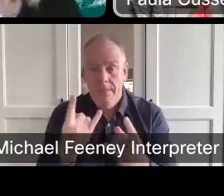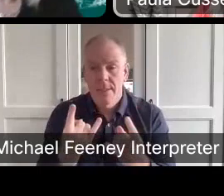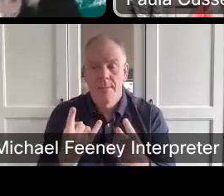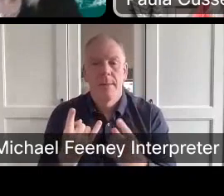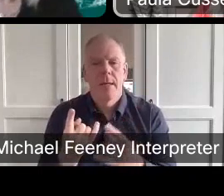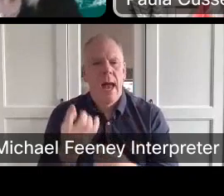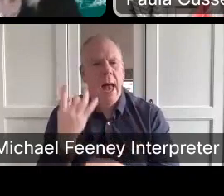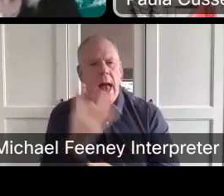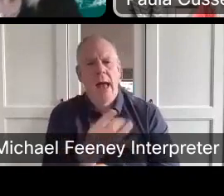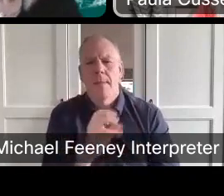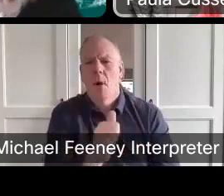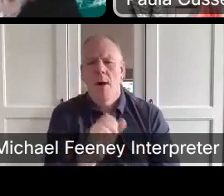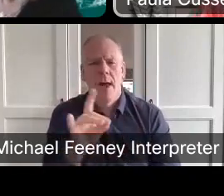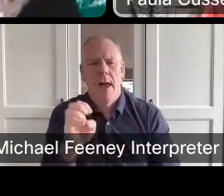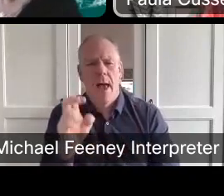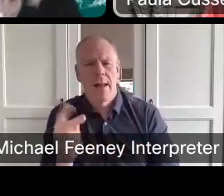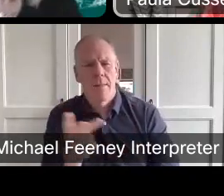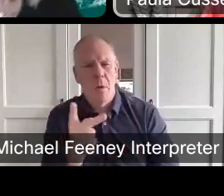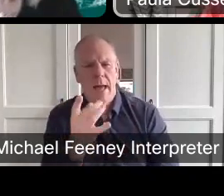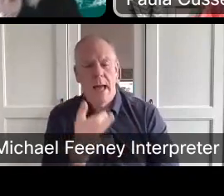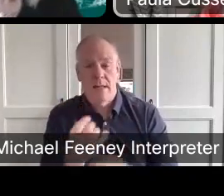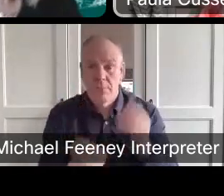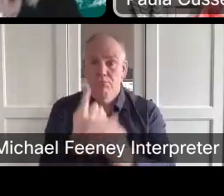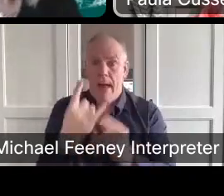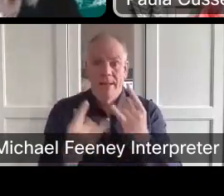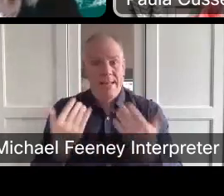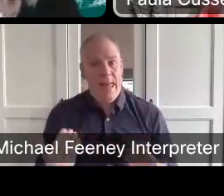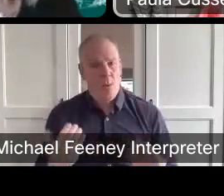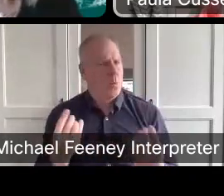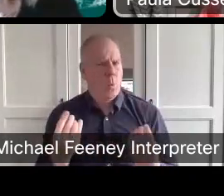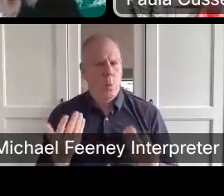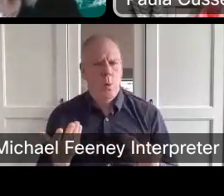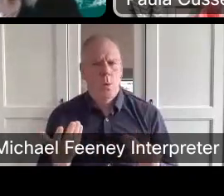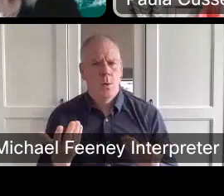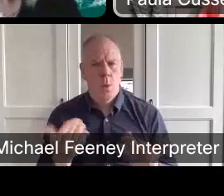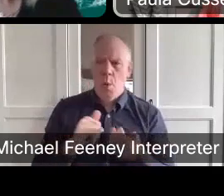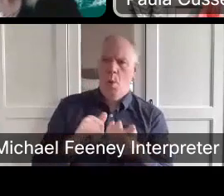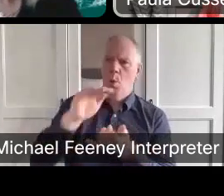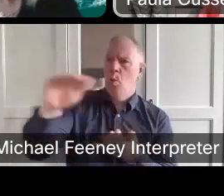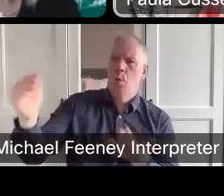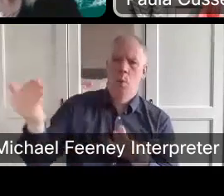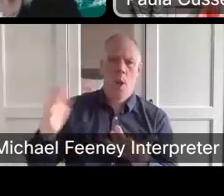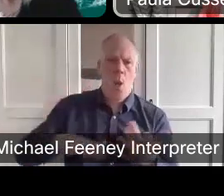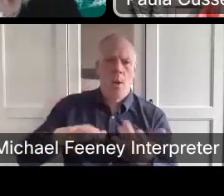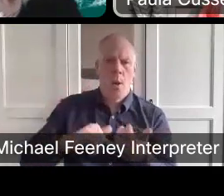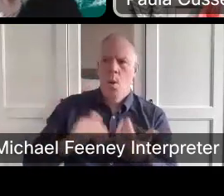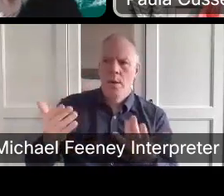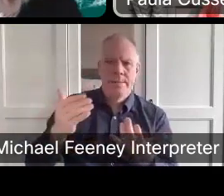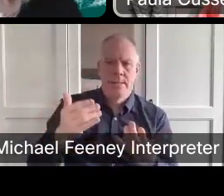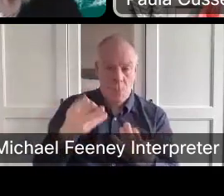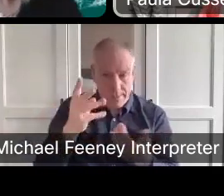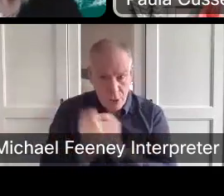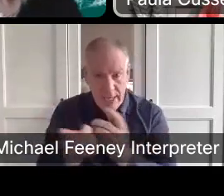Paula and Helen quickly on this. If an event happens at the moment, who do you contact locally, and is that likely to